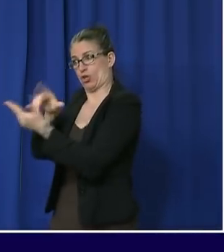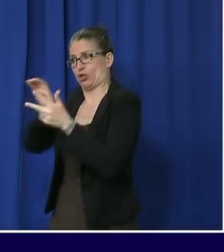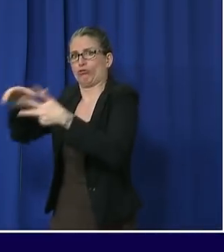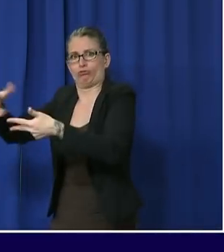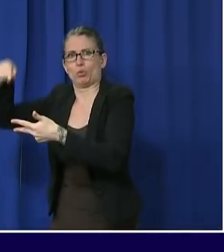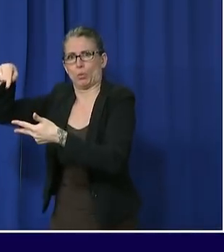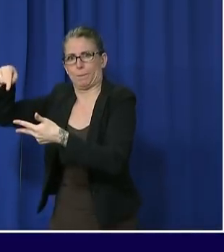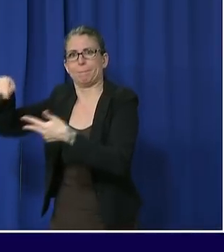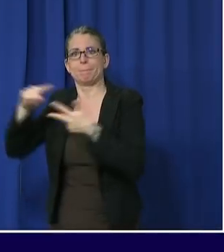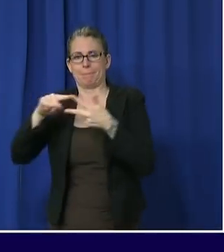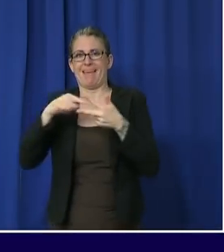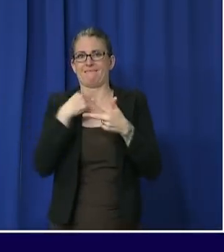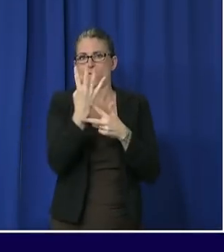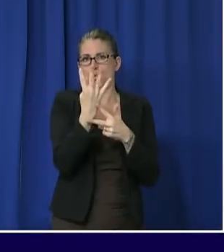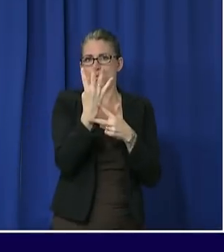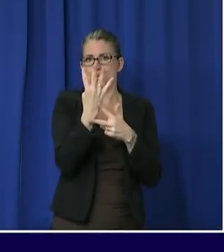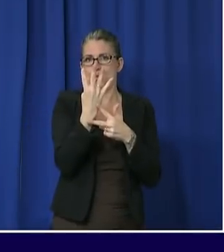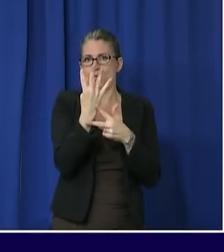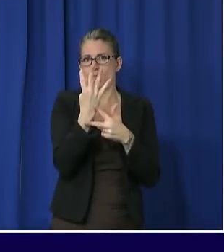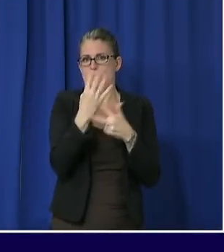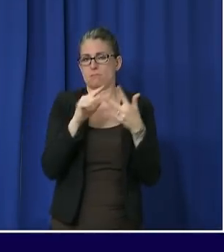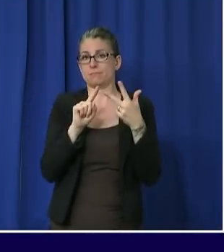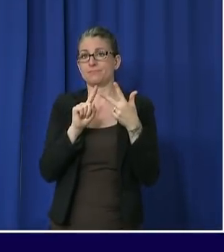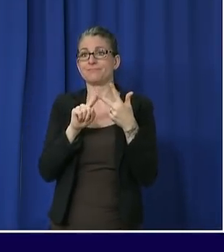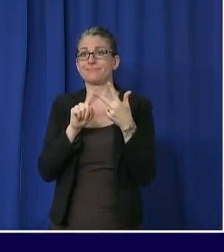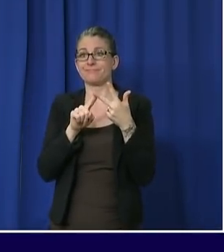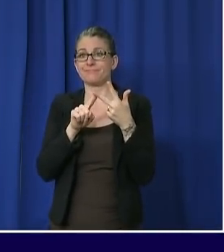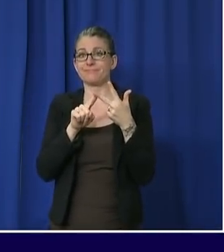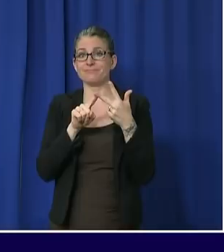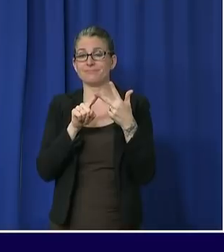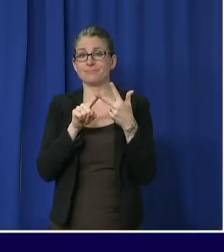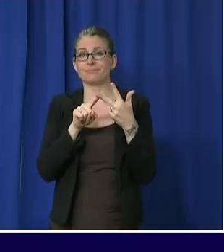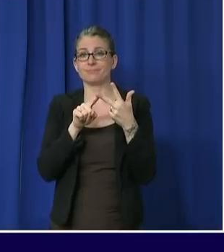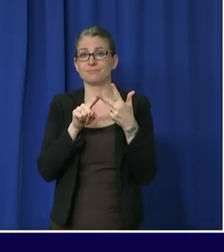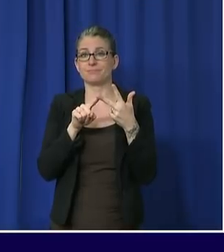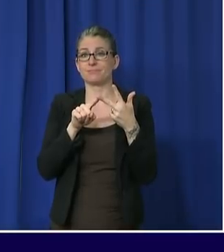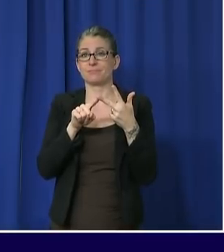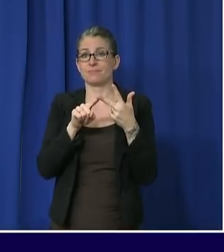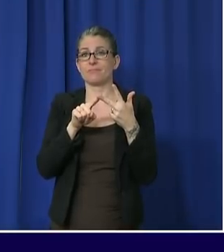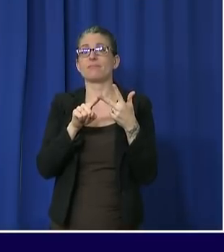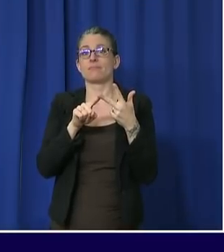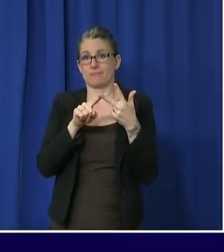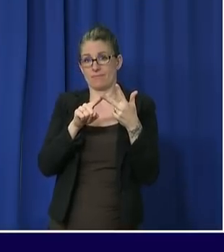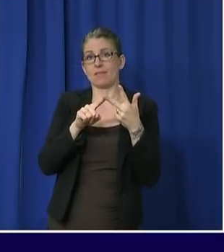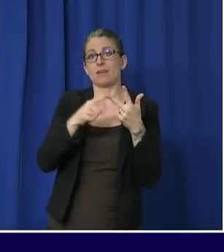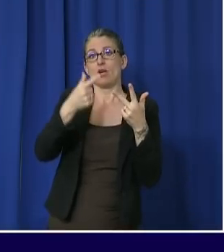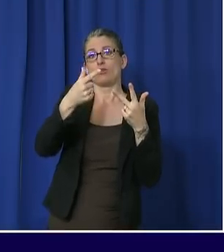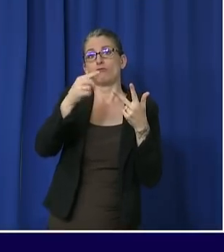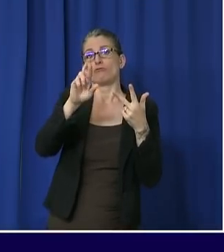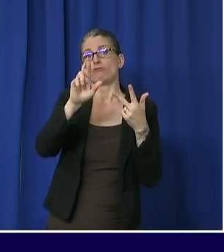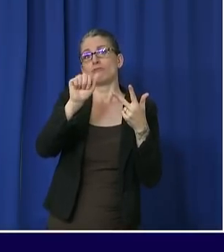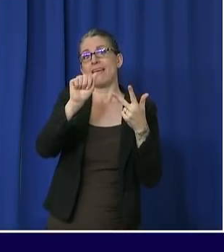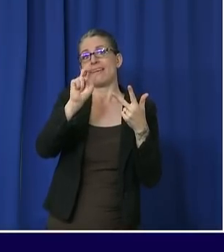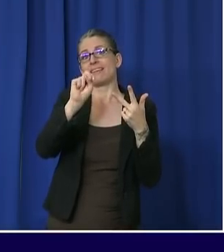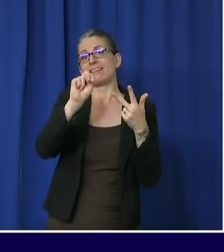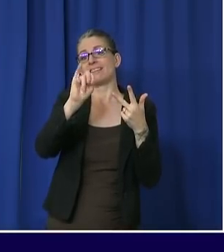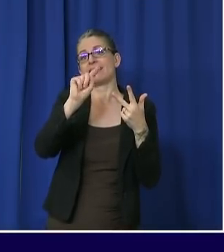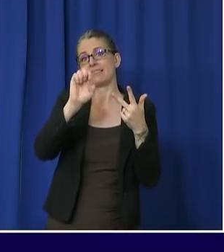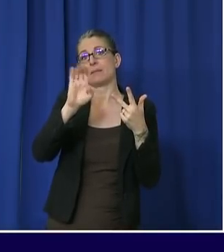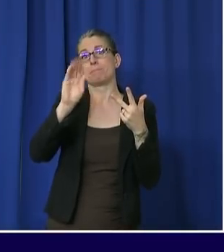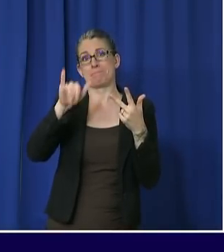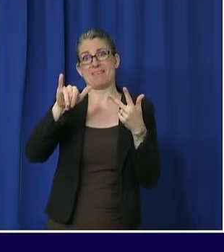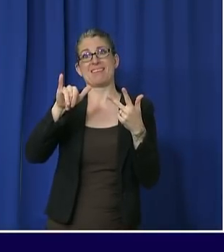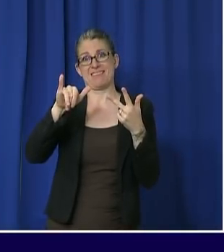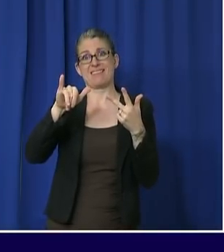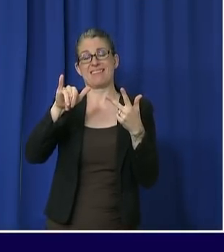total of 4 cases. And the third is at the Granite Bay Care Facility in Brunswick, where there are a total